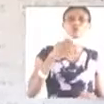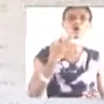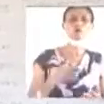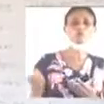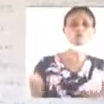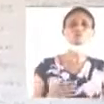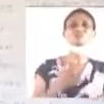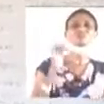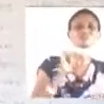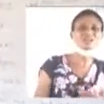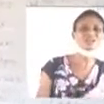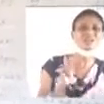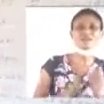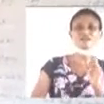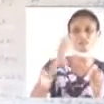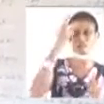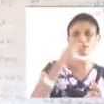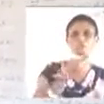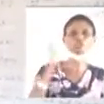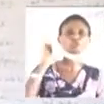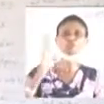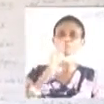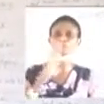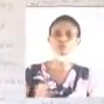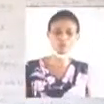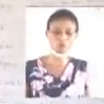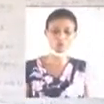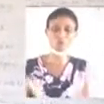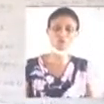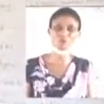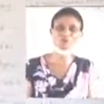pharmacy stores. There should be restriction.